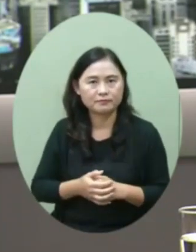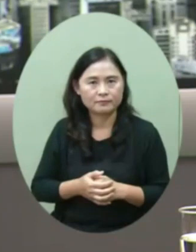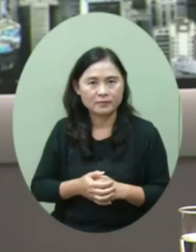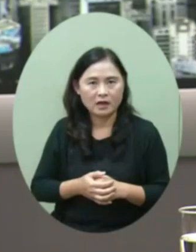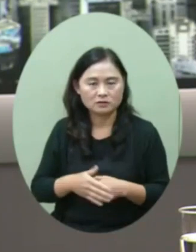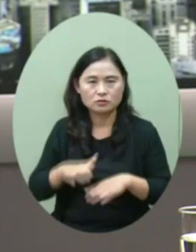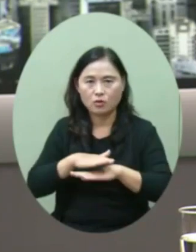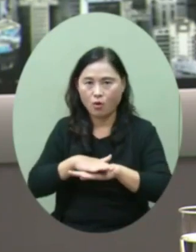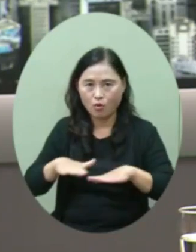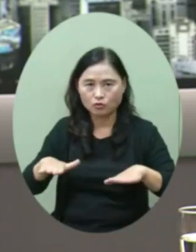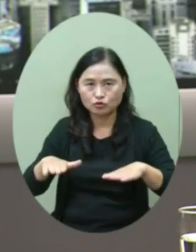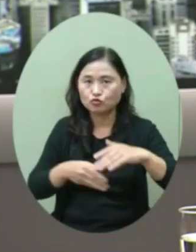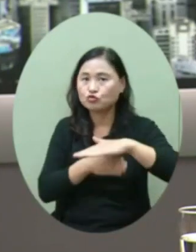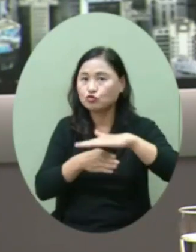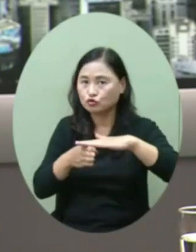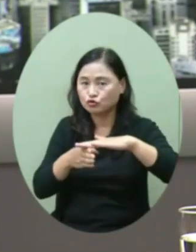gear, and training.